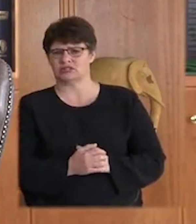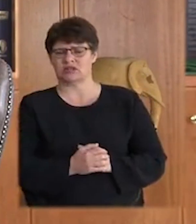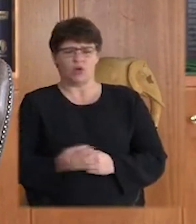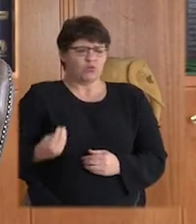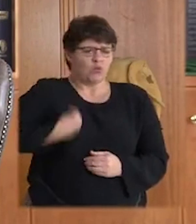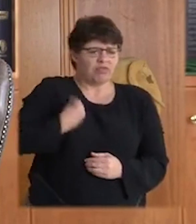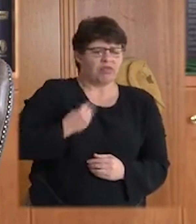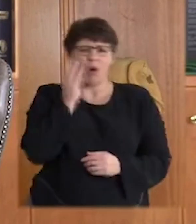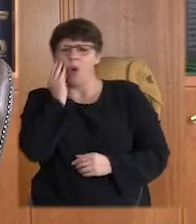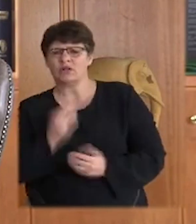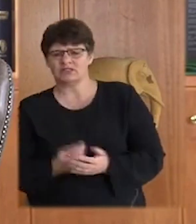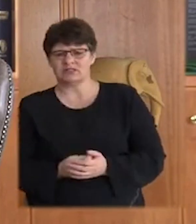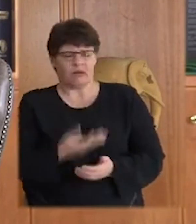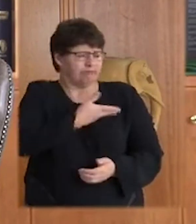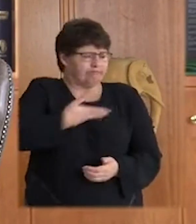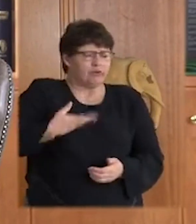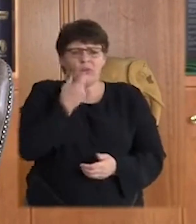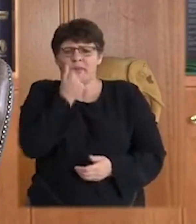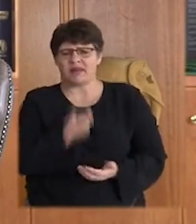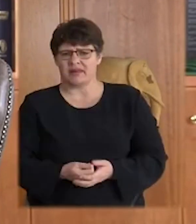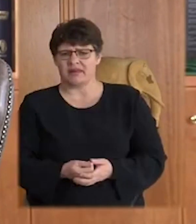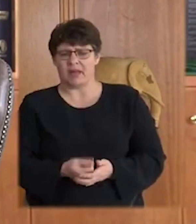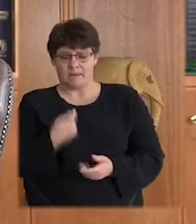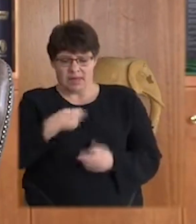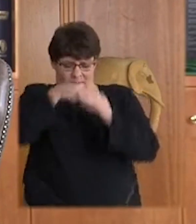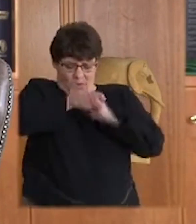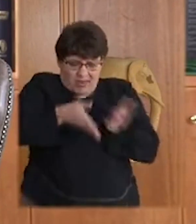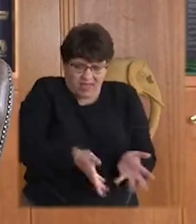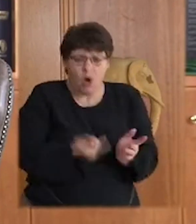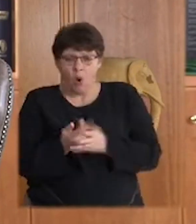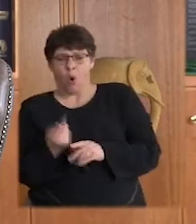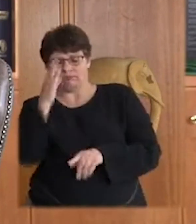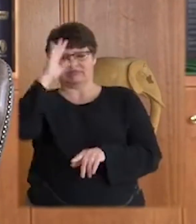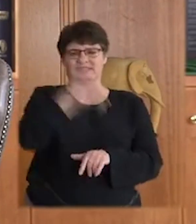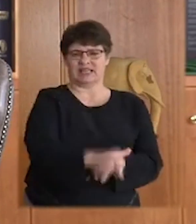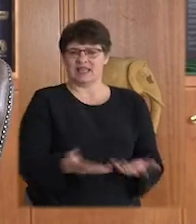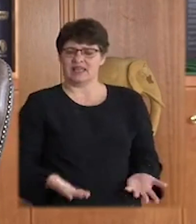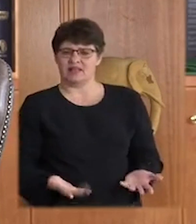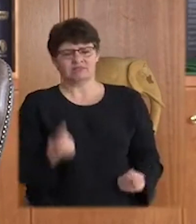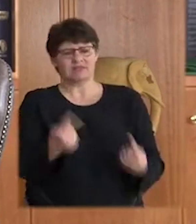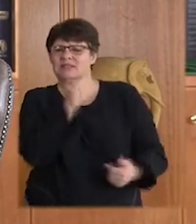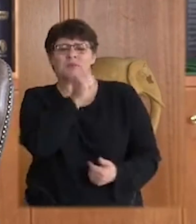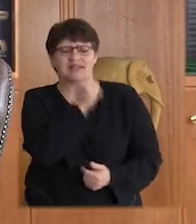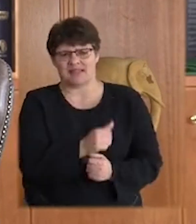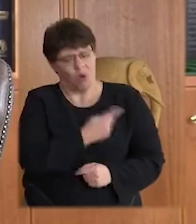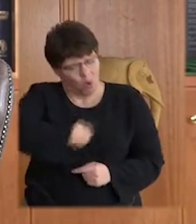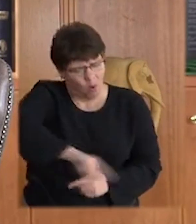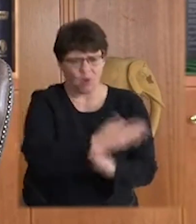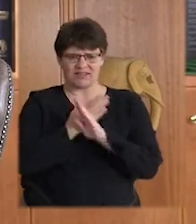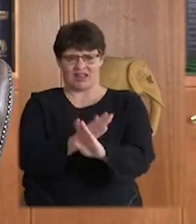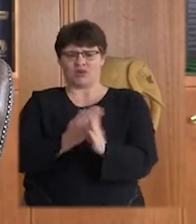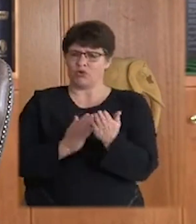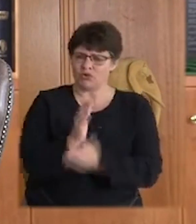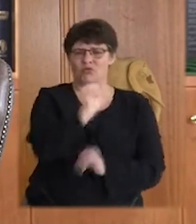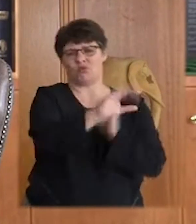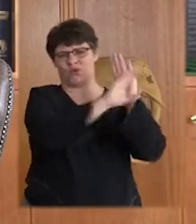old, man or woman, citizen or resident. Over the past 26